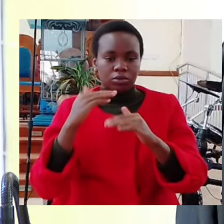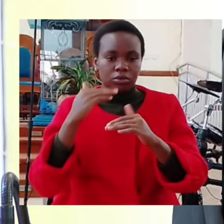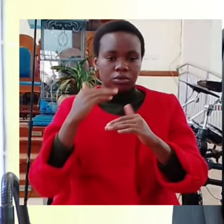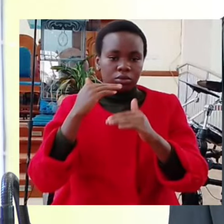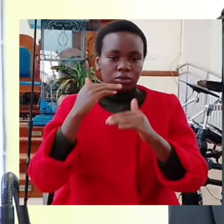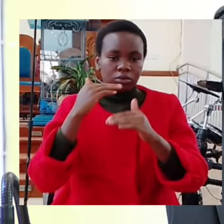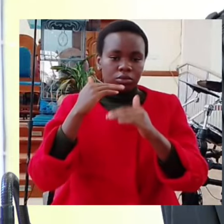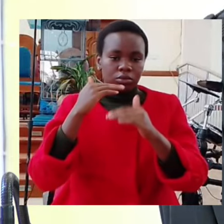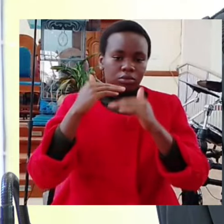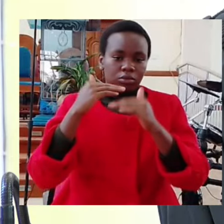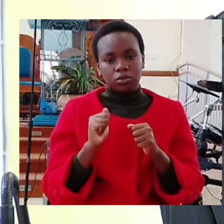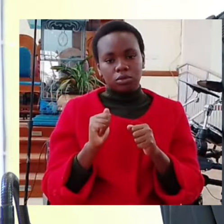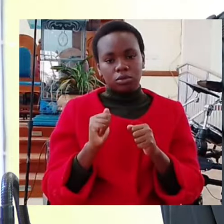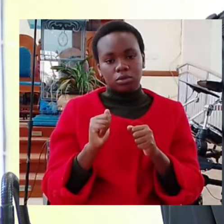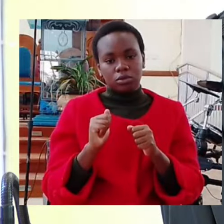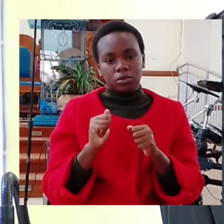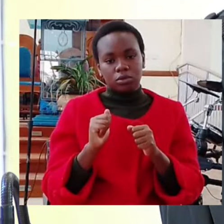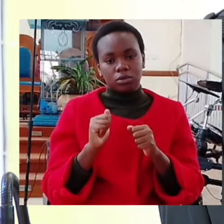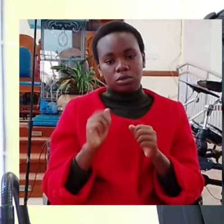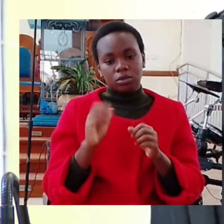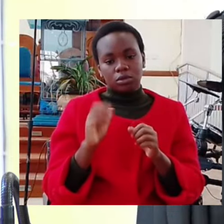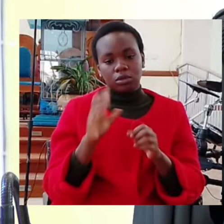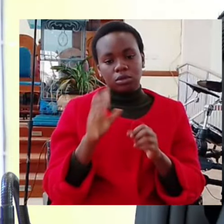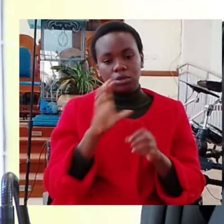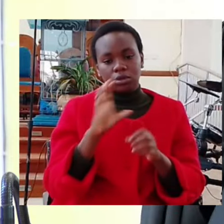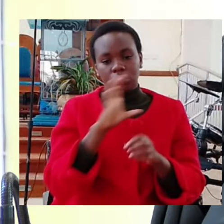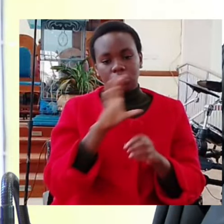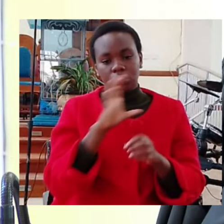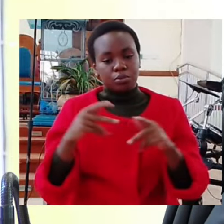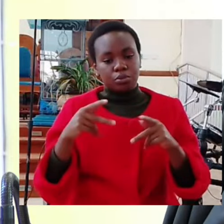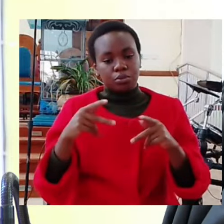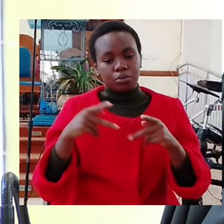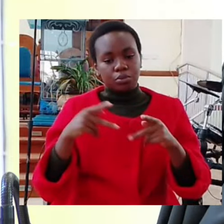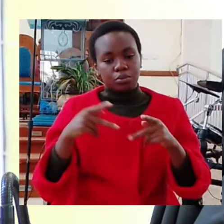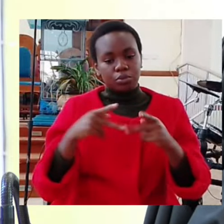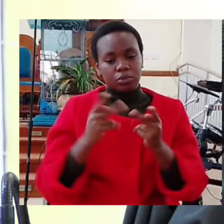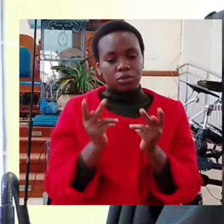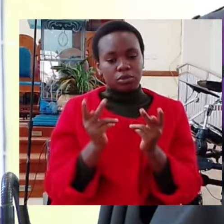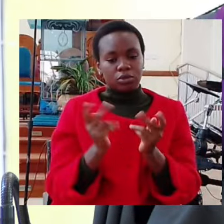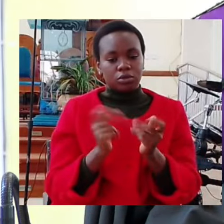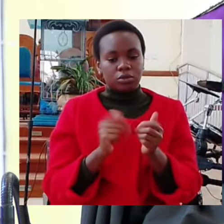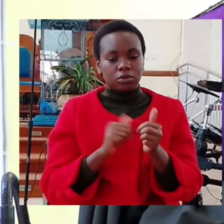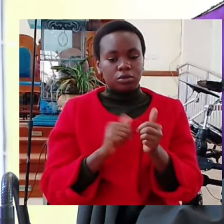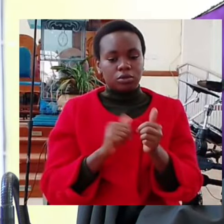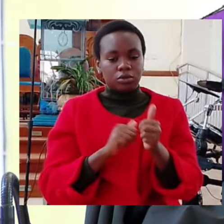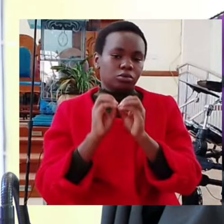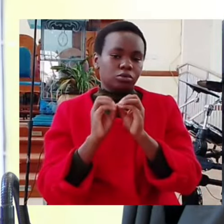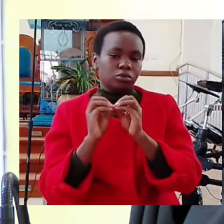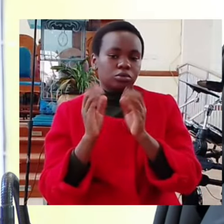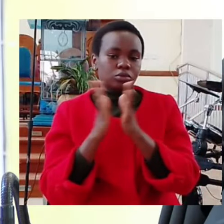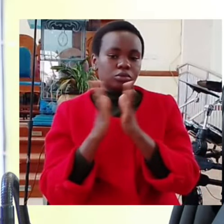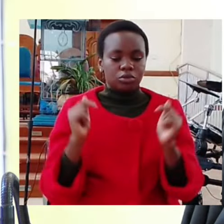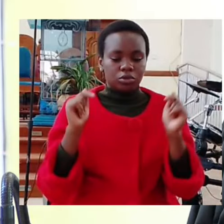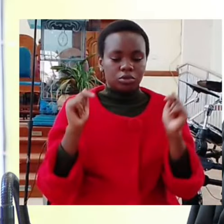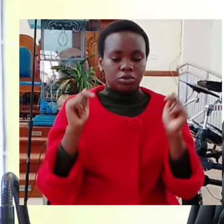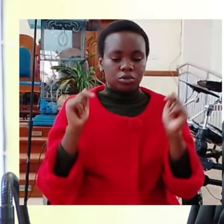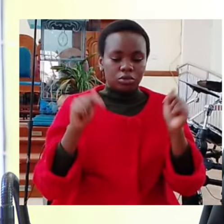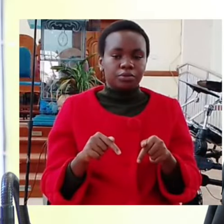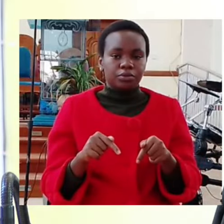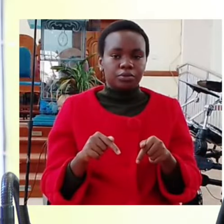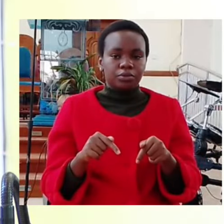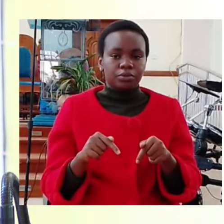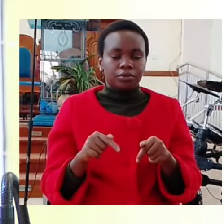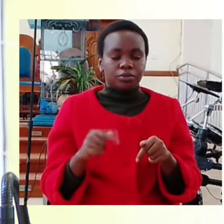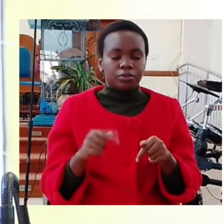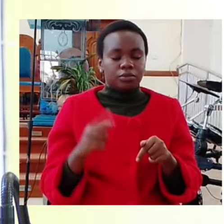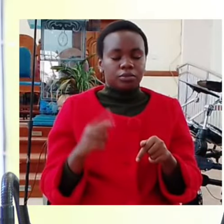kuria tutangihota guthie na maguro maito. Mwathani agocwo. Muthenya wa umuthi ndireda twicirie uhoro wa